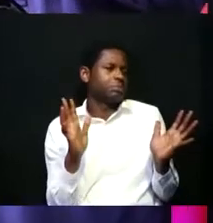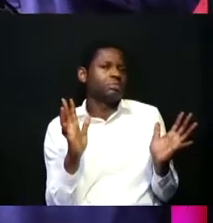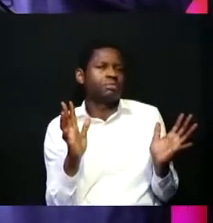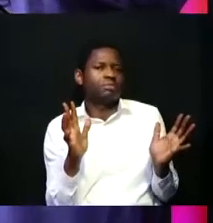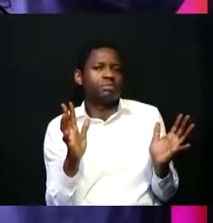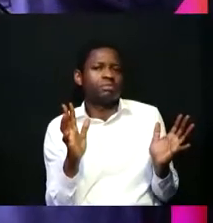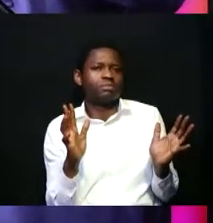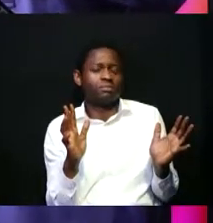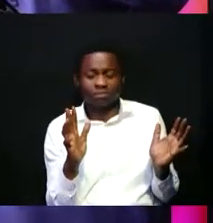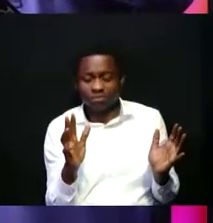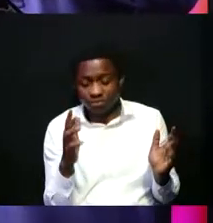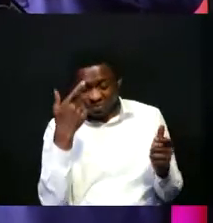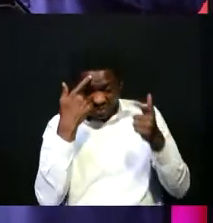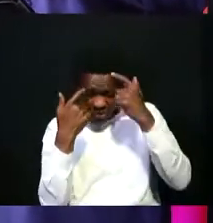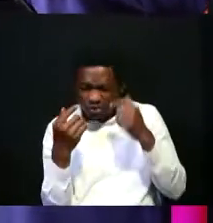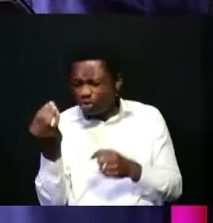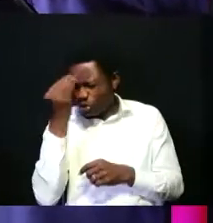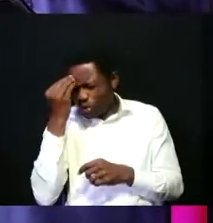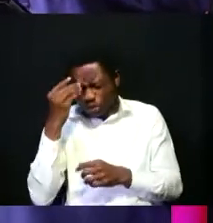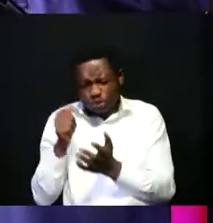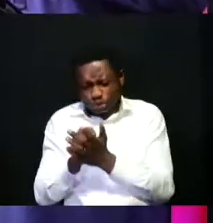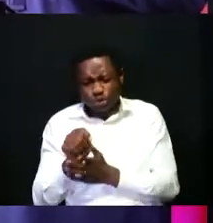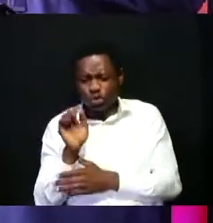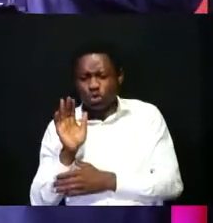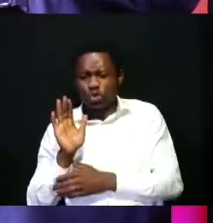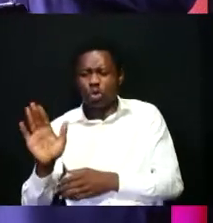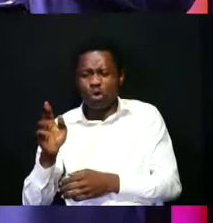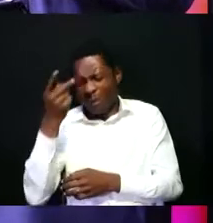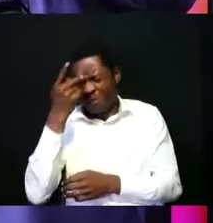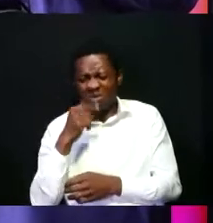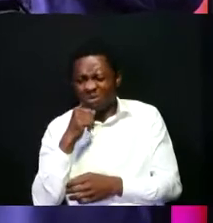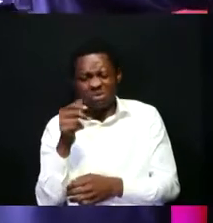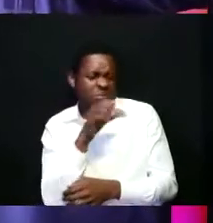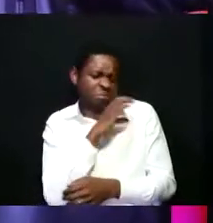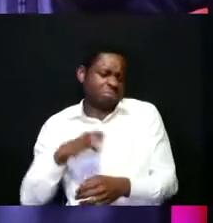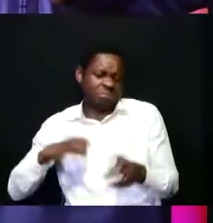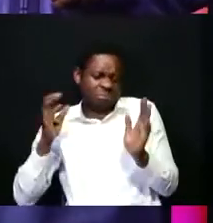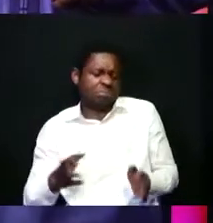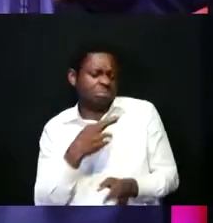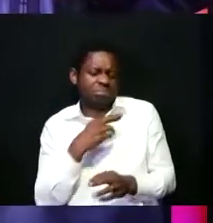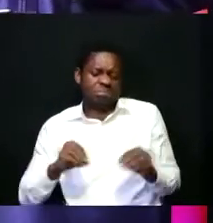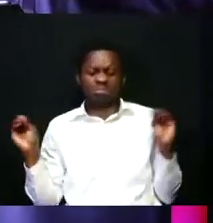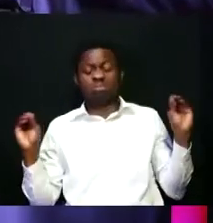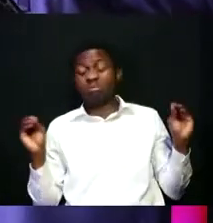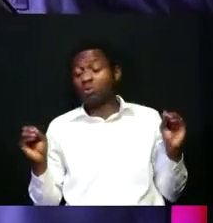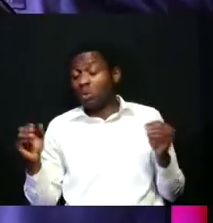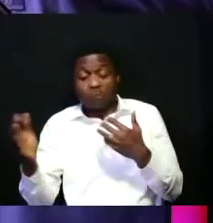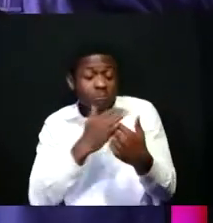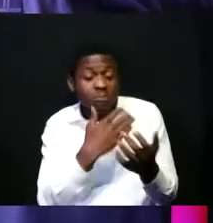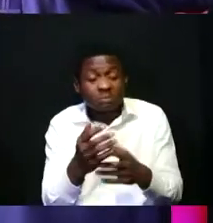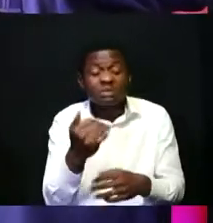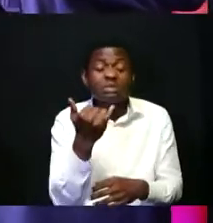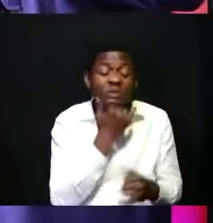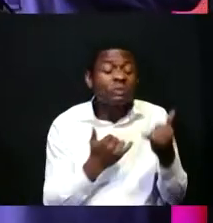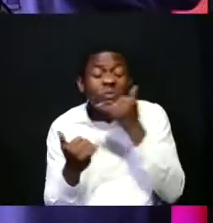They excuse their parents because their parents are not religious. So whatever they do, he can excuse